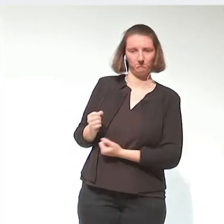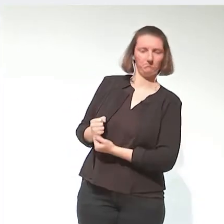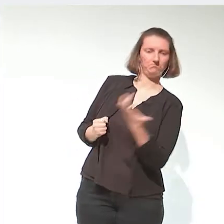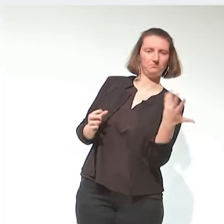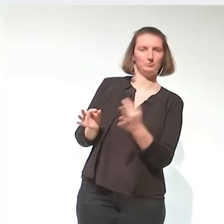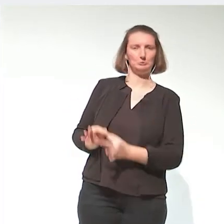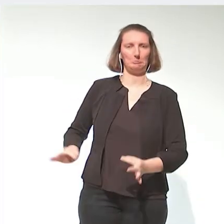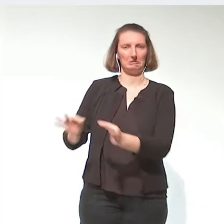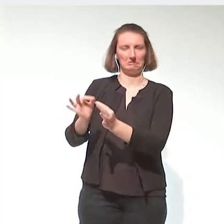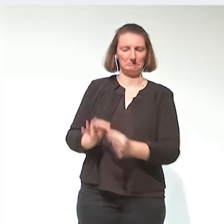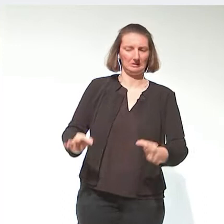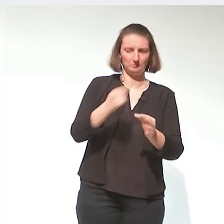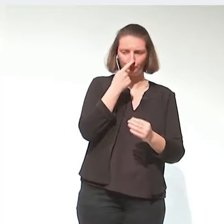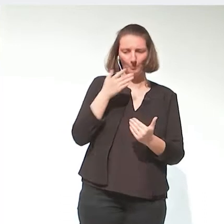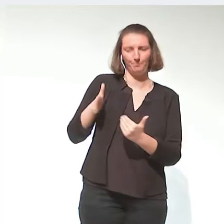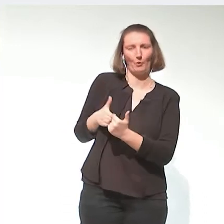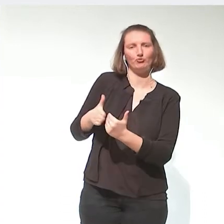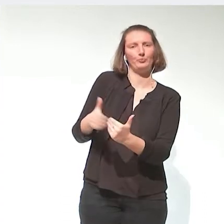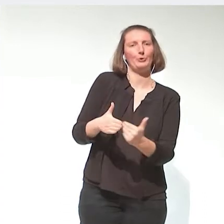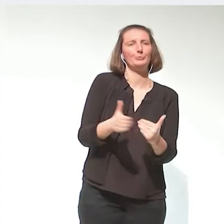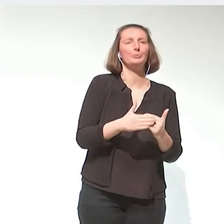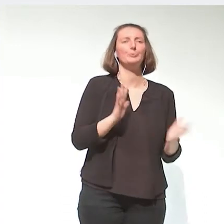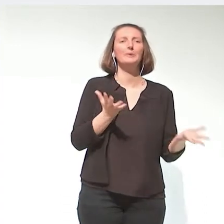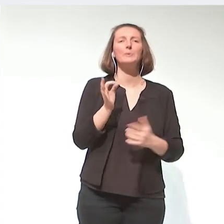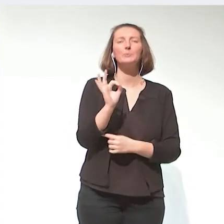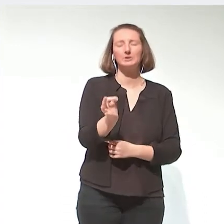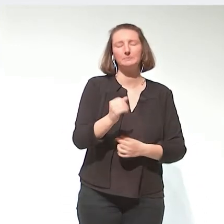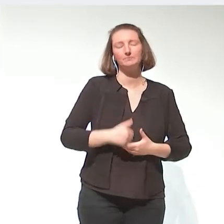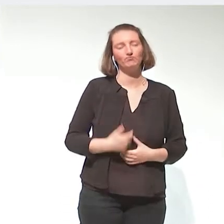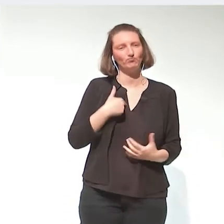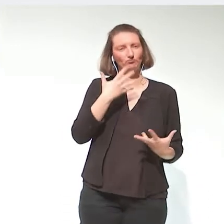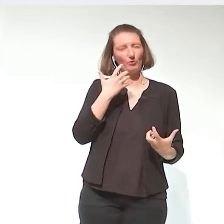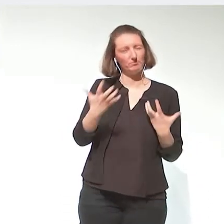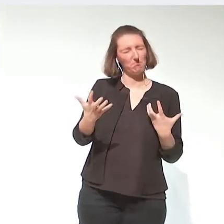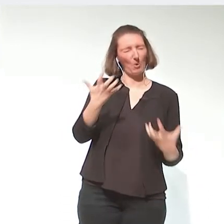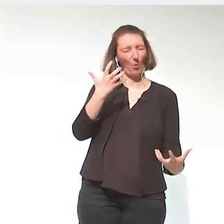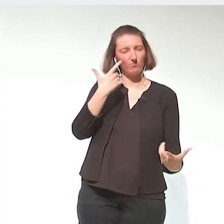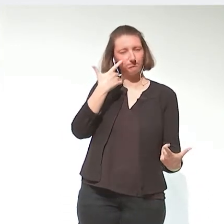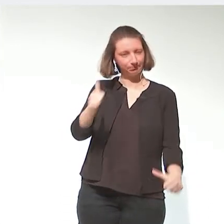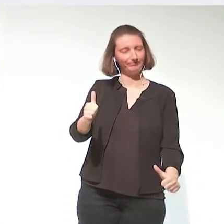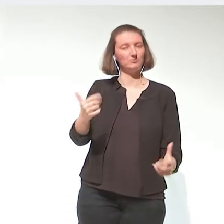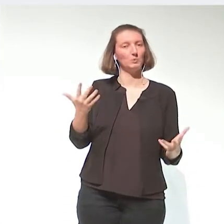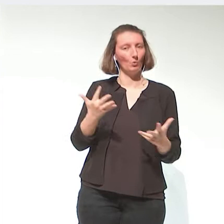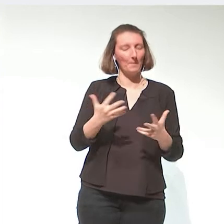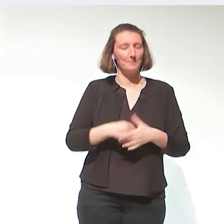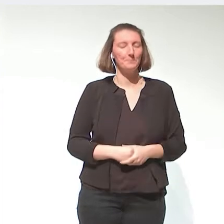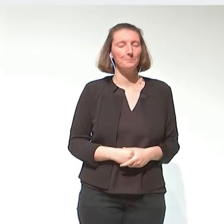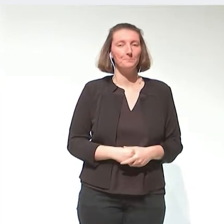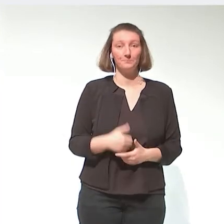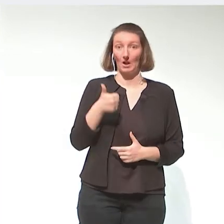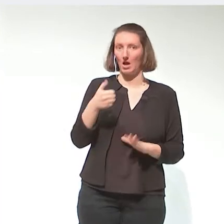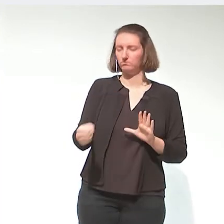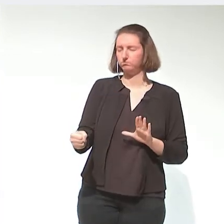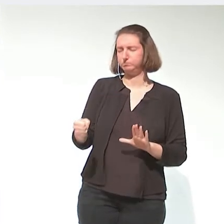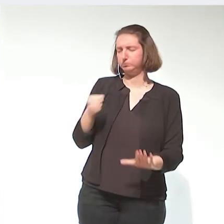accessibility. But what I wanted to highlight is that one of the major obstacles have been that there is a certain hierarchy